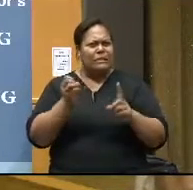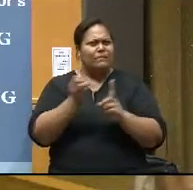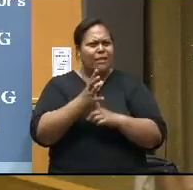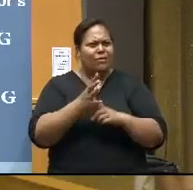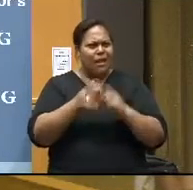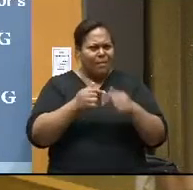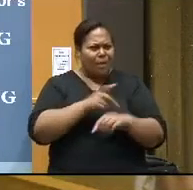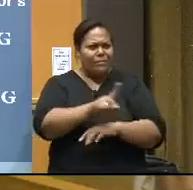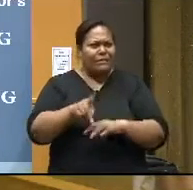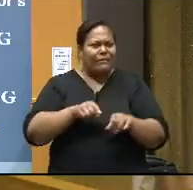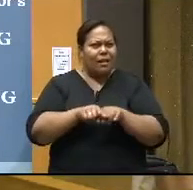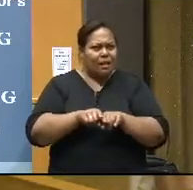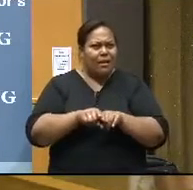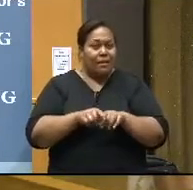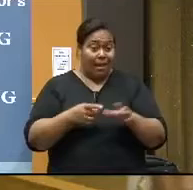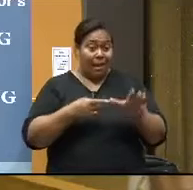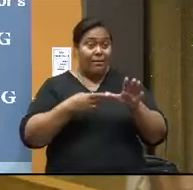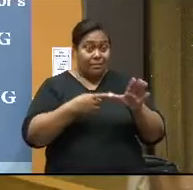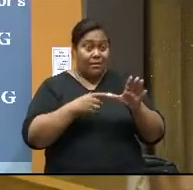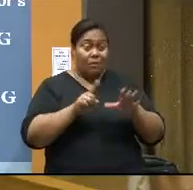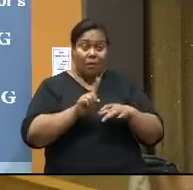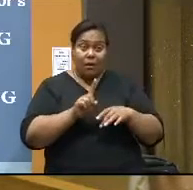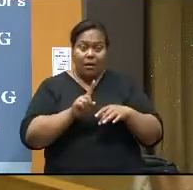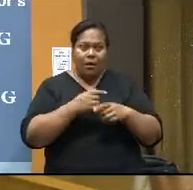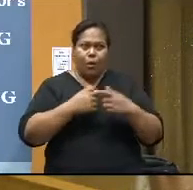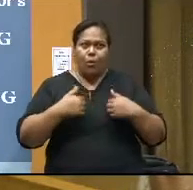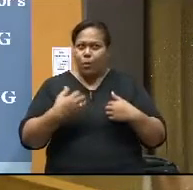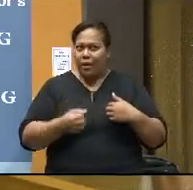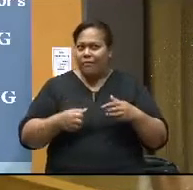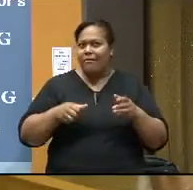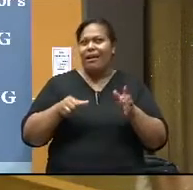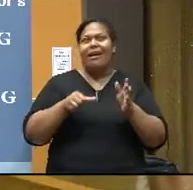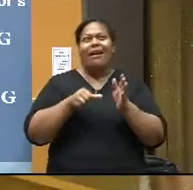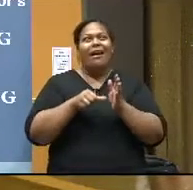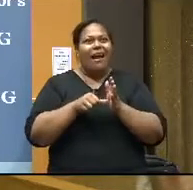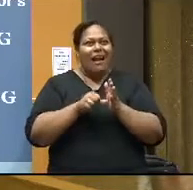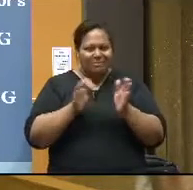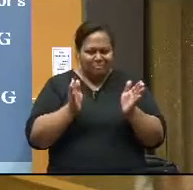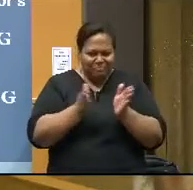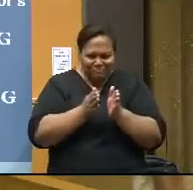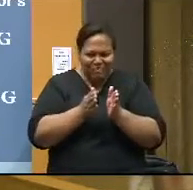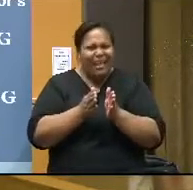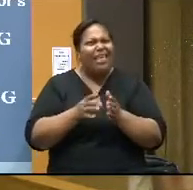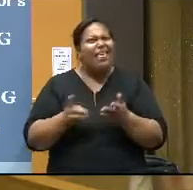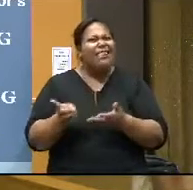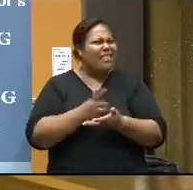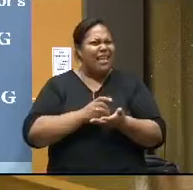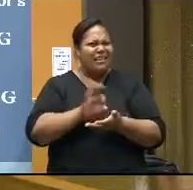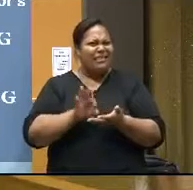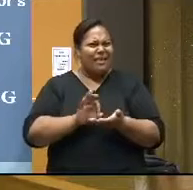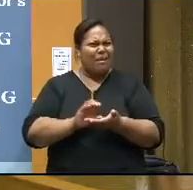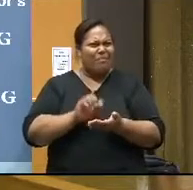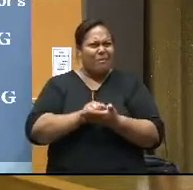The answer, certainly for us, is that we have very hard, little empirical data on